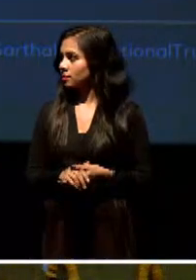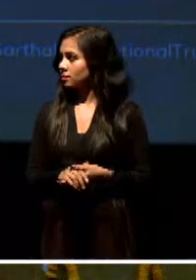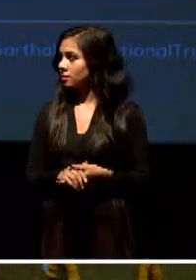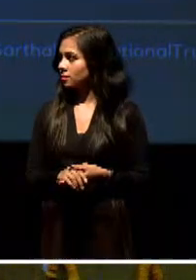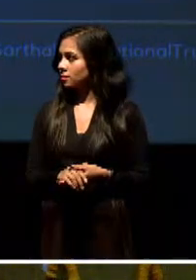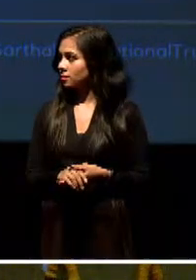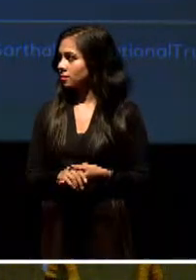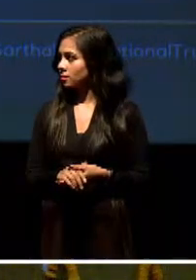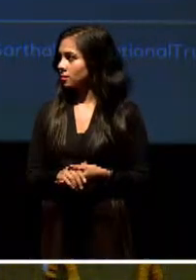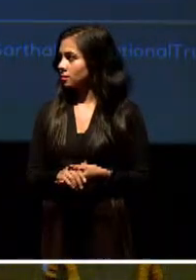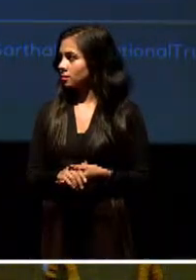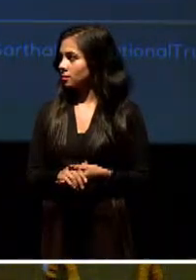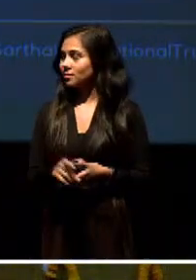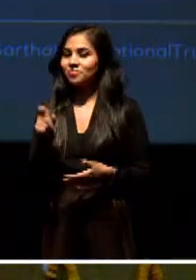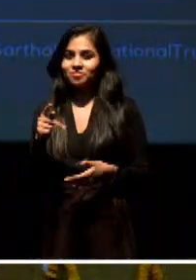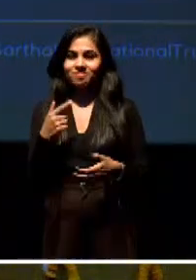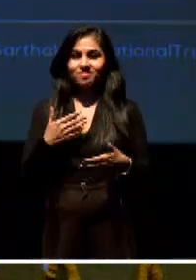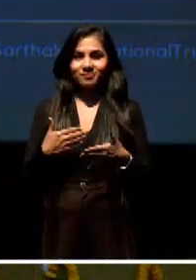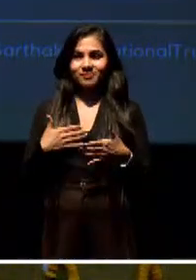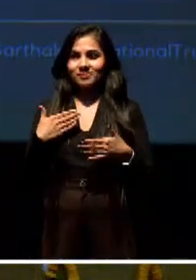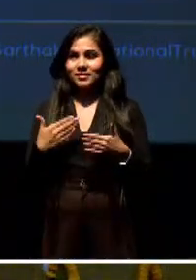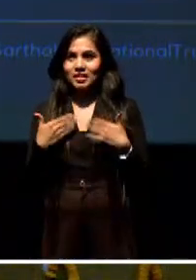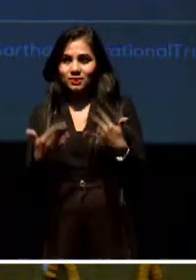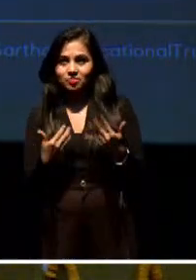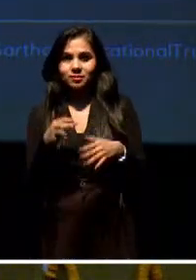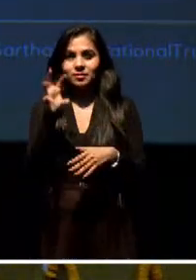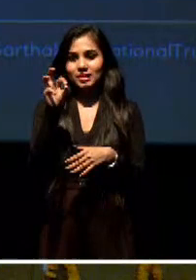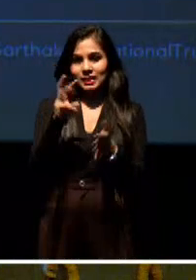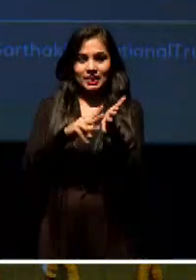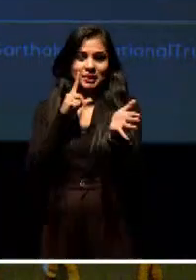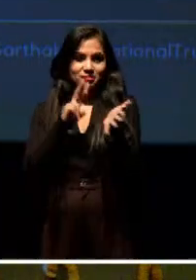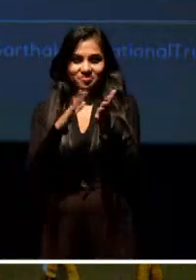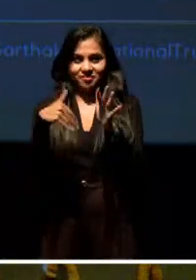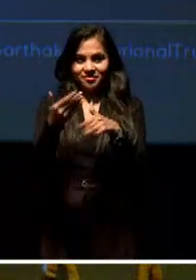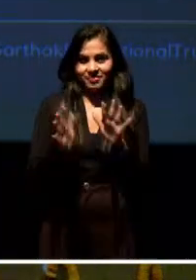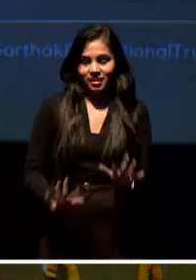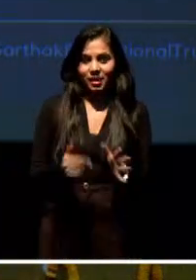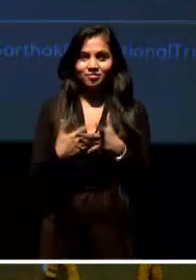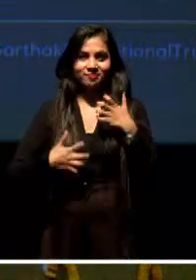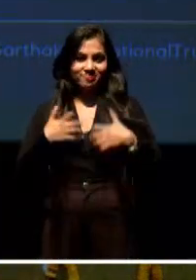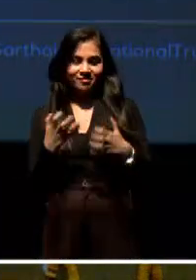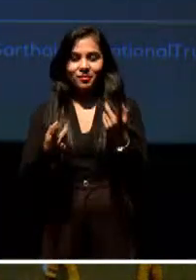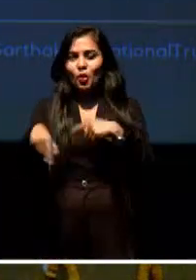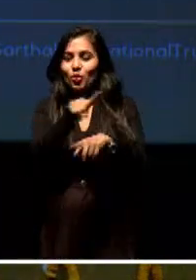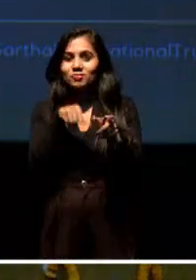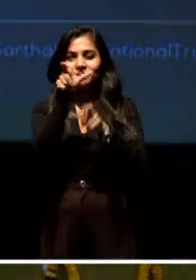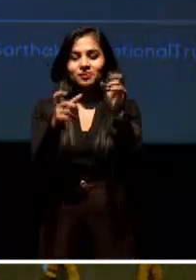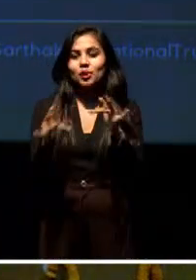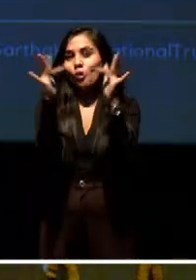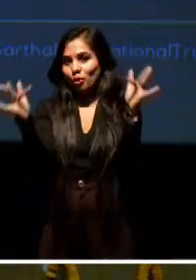This is going to be a very exciting next 30 minutes. So guys, we also have people joining